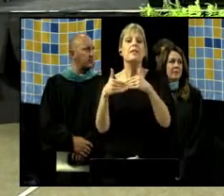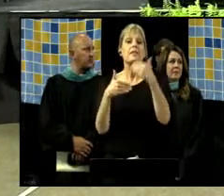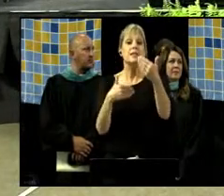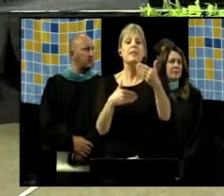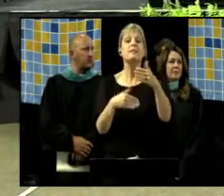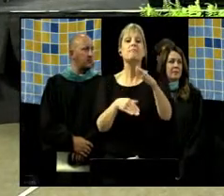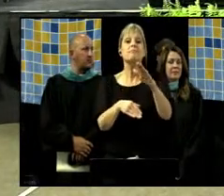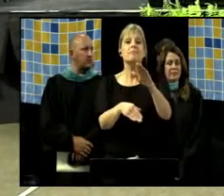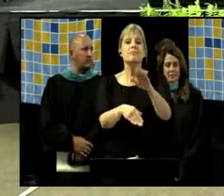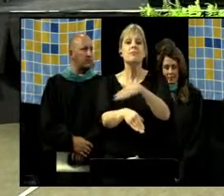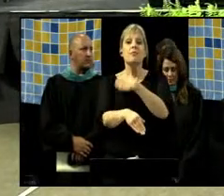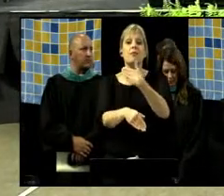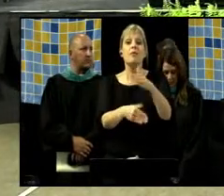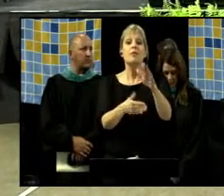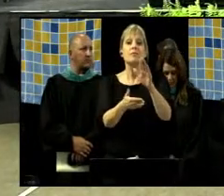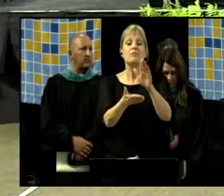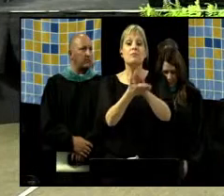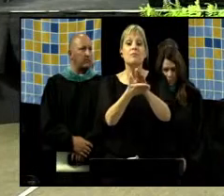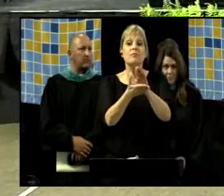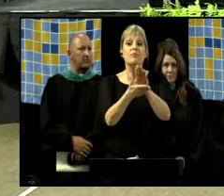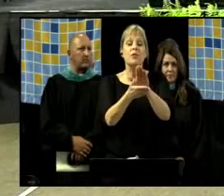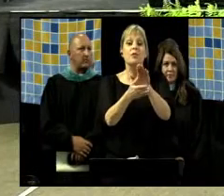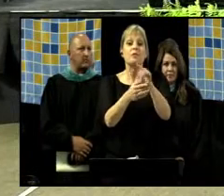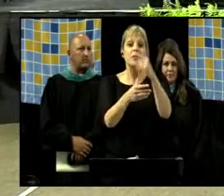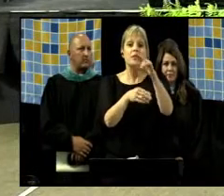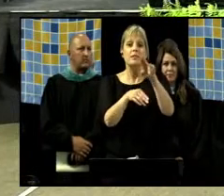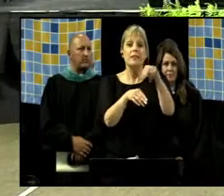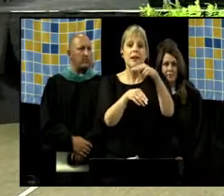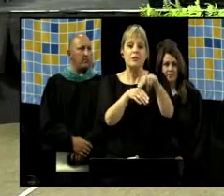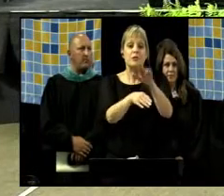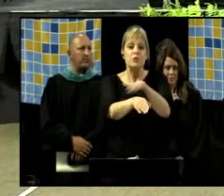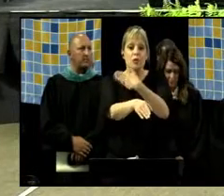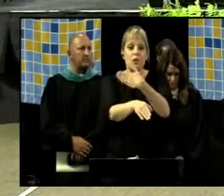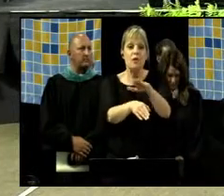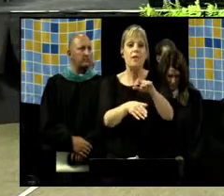anthem by the South Florence High School Choraleers.